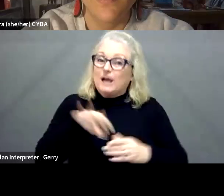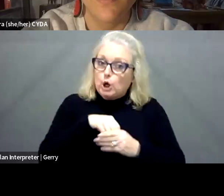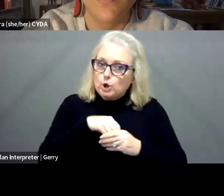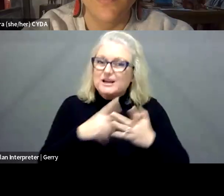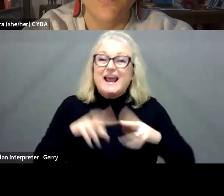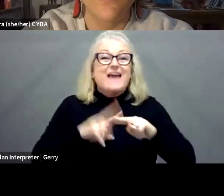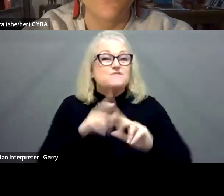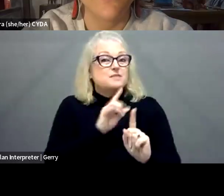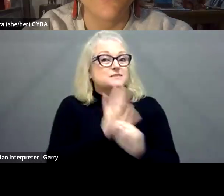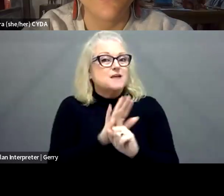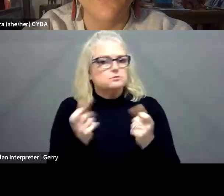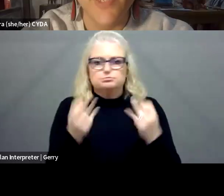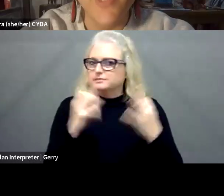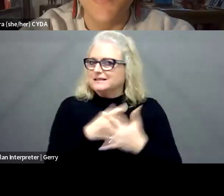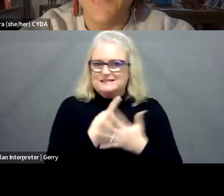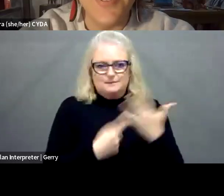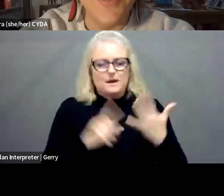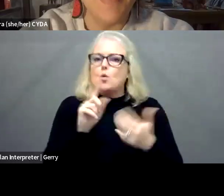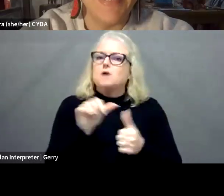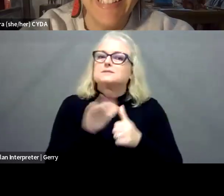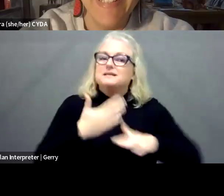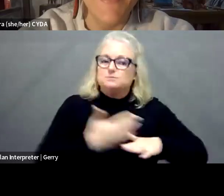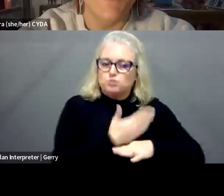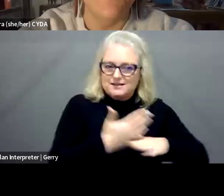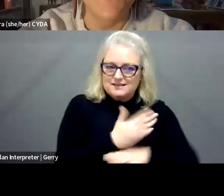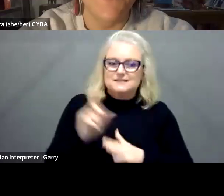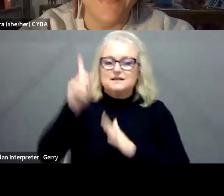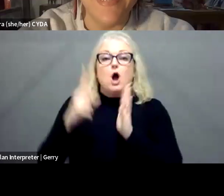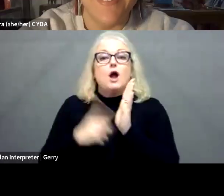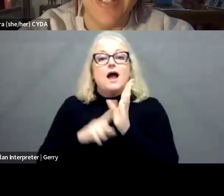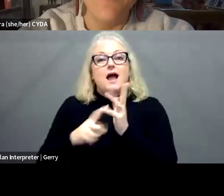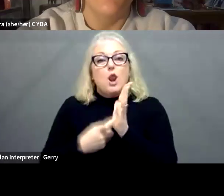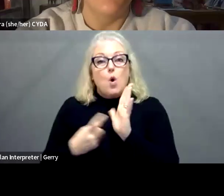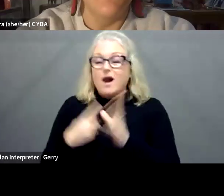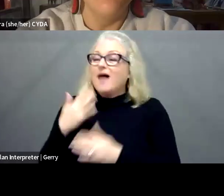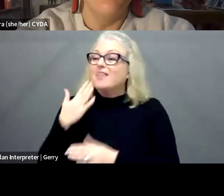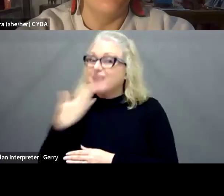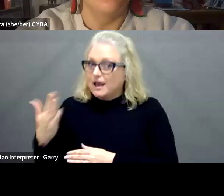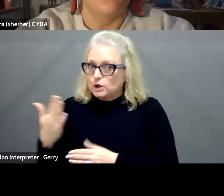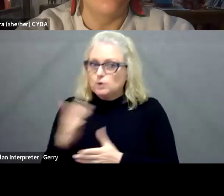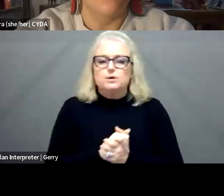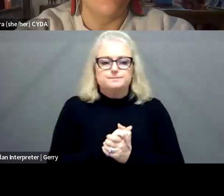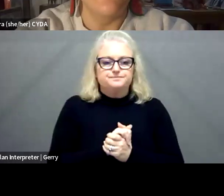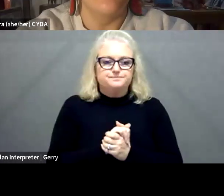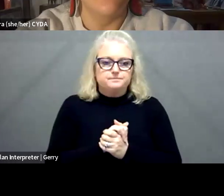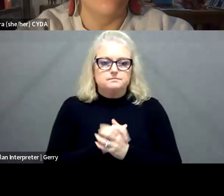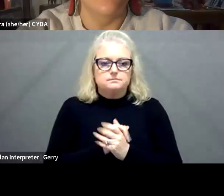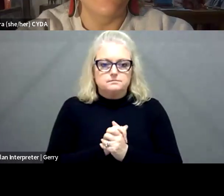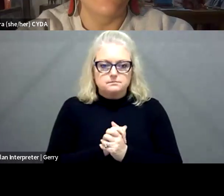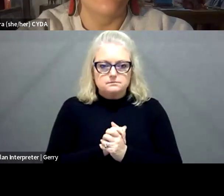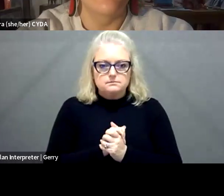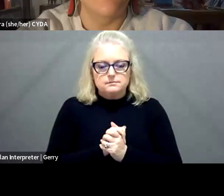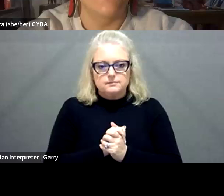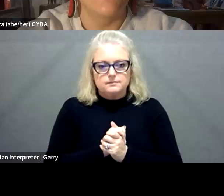best practices to follow? Laura speaking. Thanks, Ezra. Well, I think one